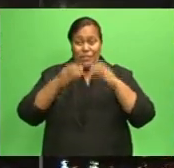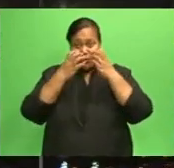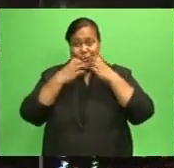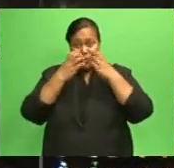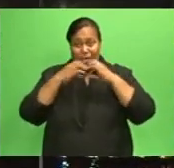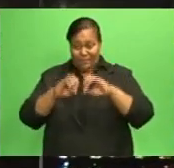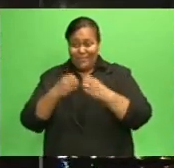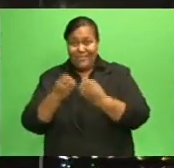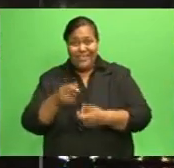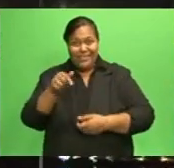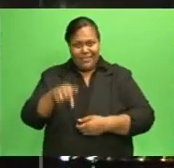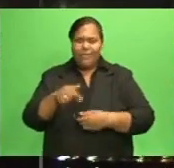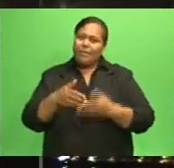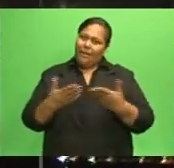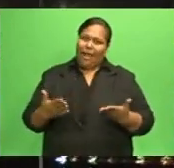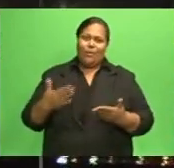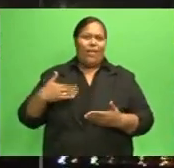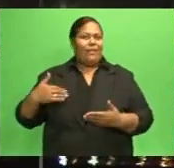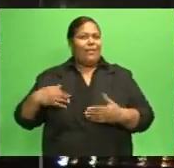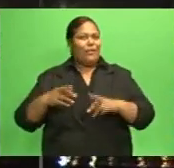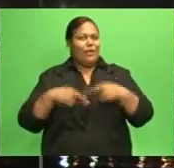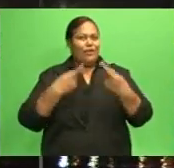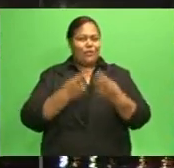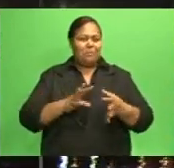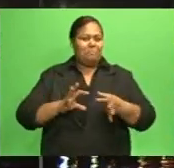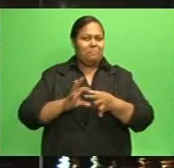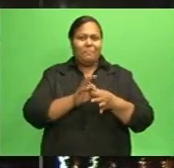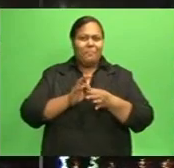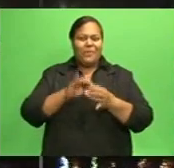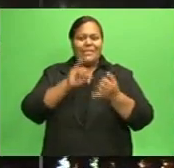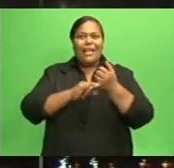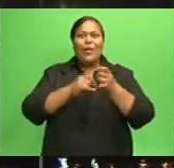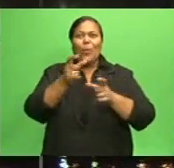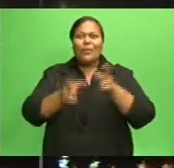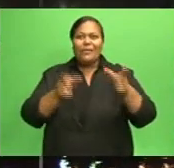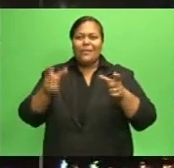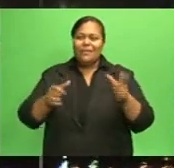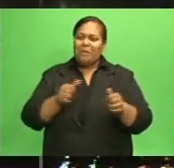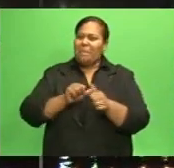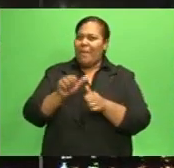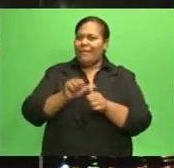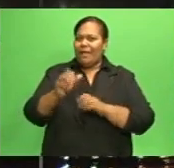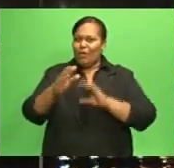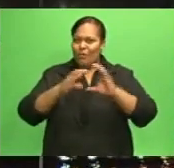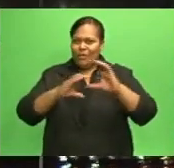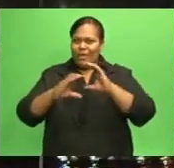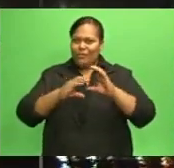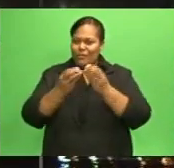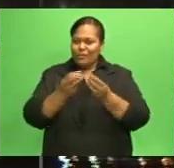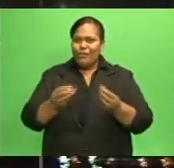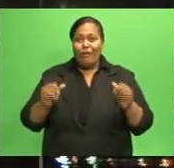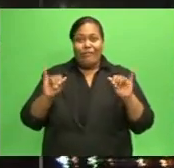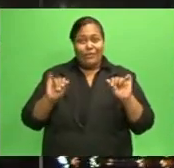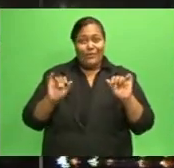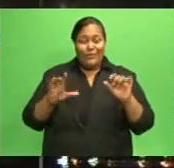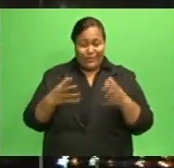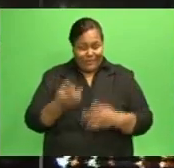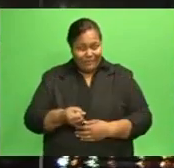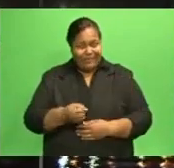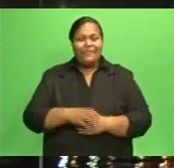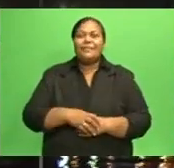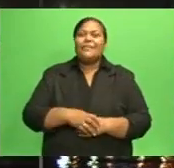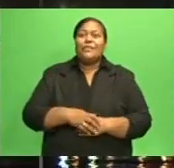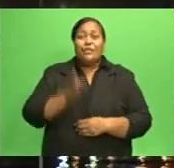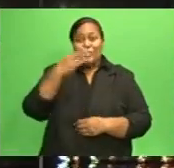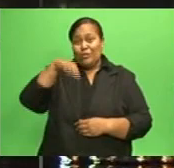says there is a healthy relationship between stakeholders with much better communication and resolution of issues. Chief Executive Graham